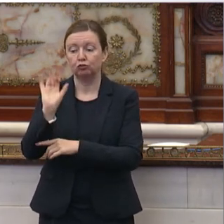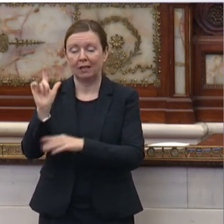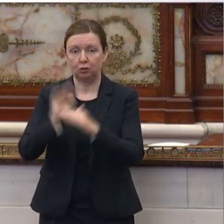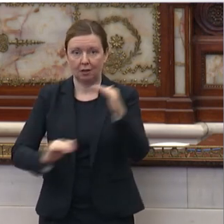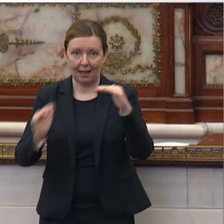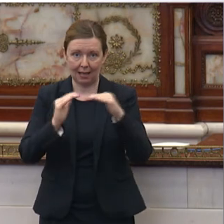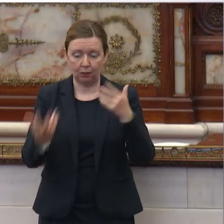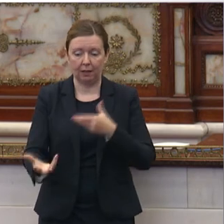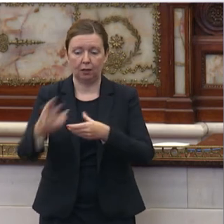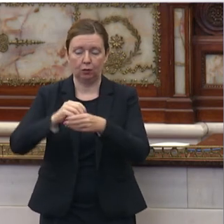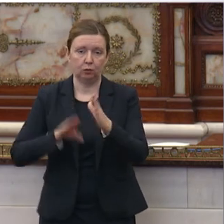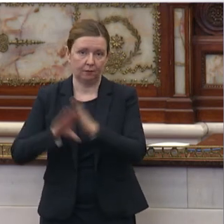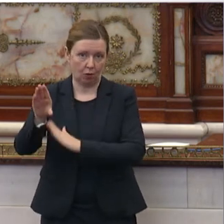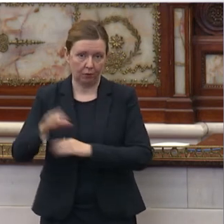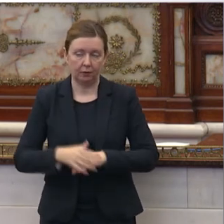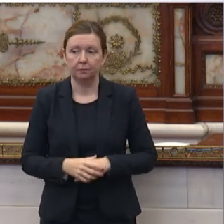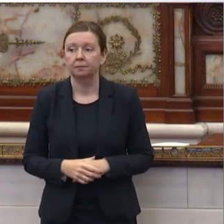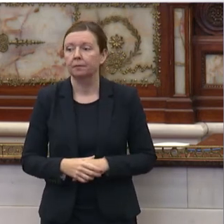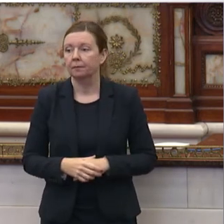and inclusive growth.